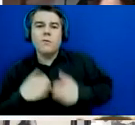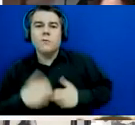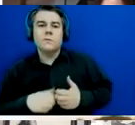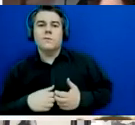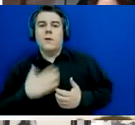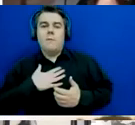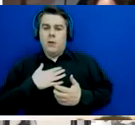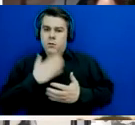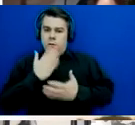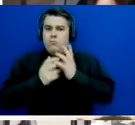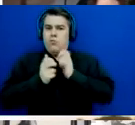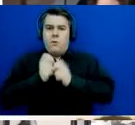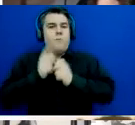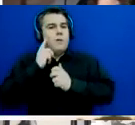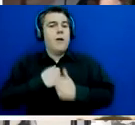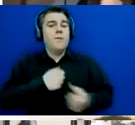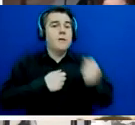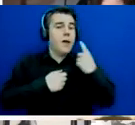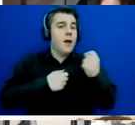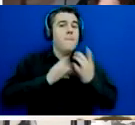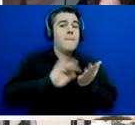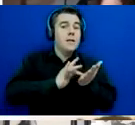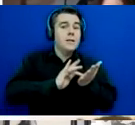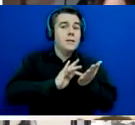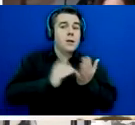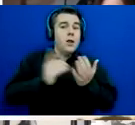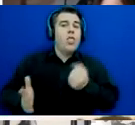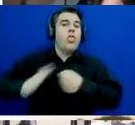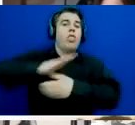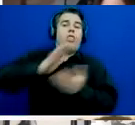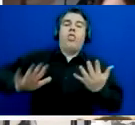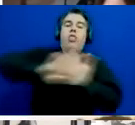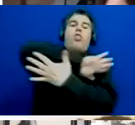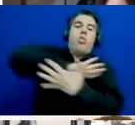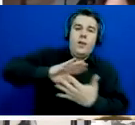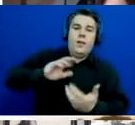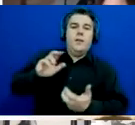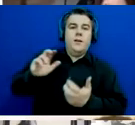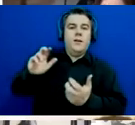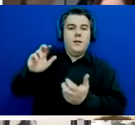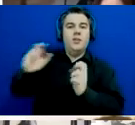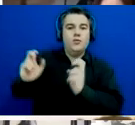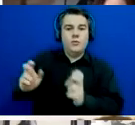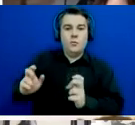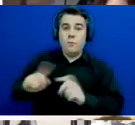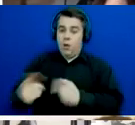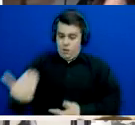was because I've been taking medication that was kind of masking the issues and causing problems in my gut. I know so many people